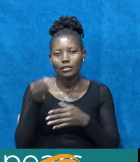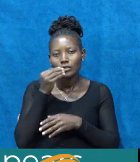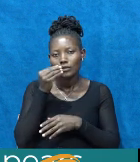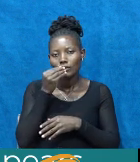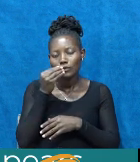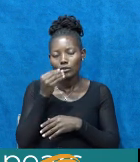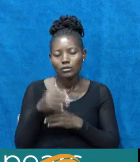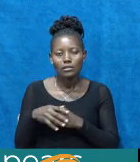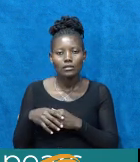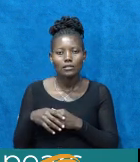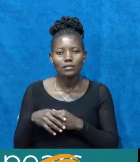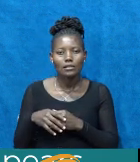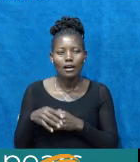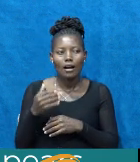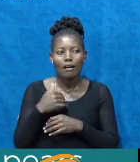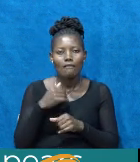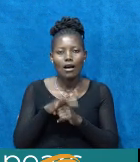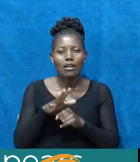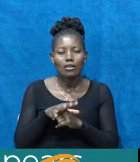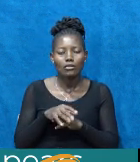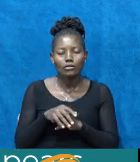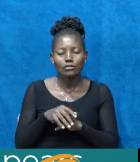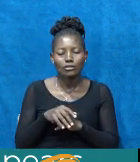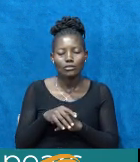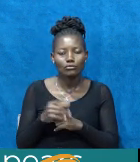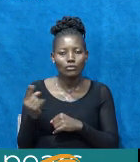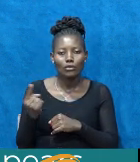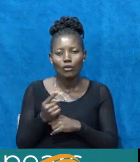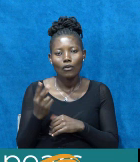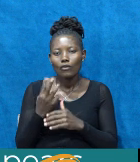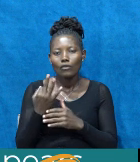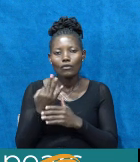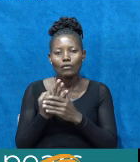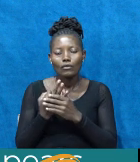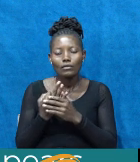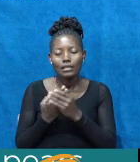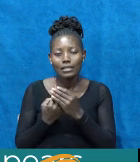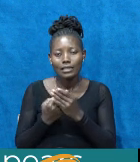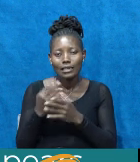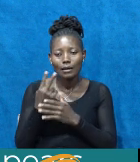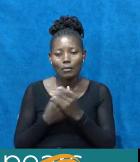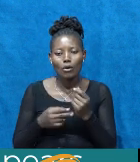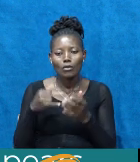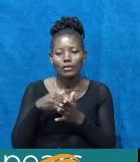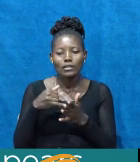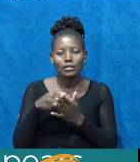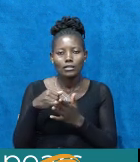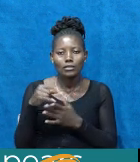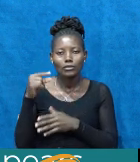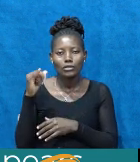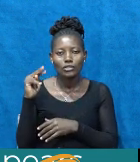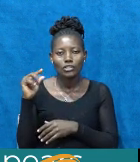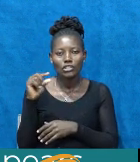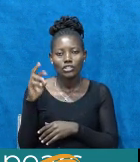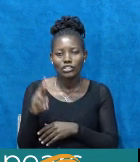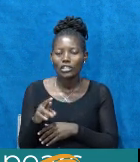the athlete. Also, these food sources pack a lot of fiber, pack a lot of vitamins and minerals, and